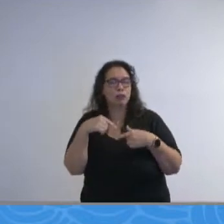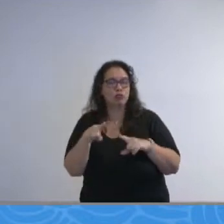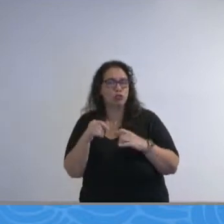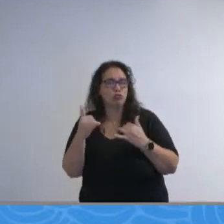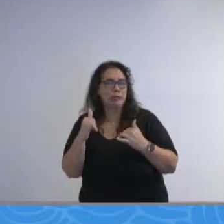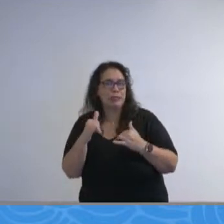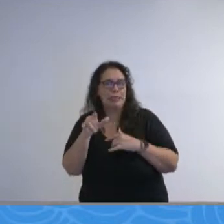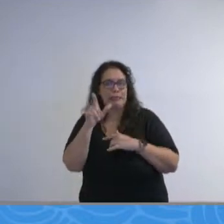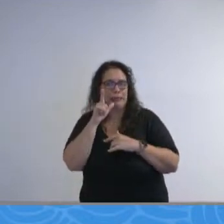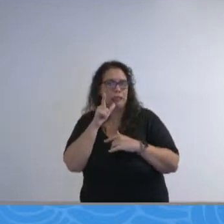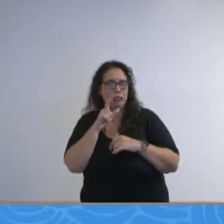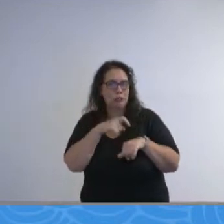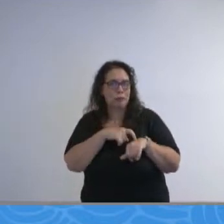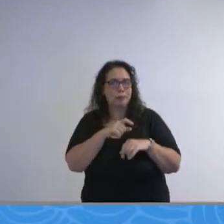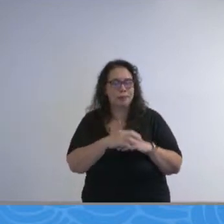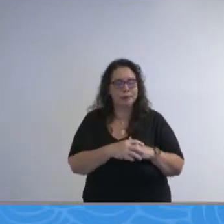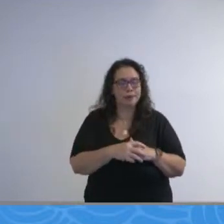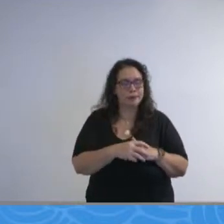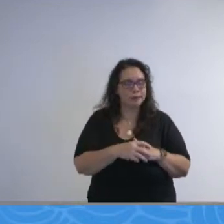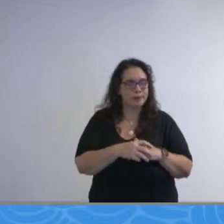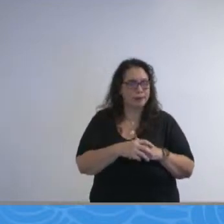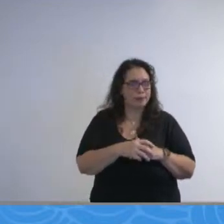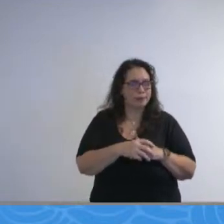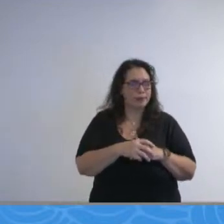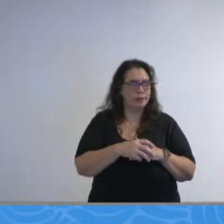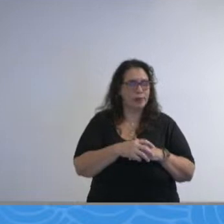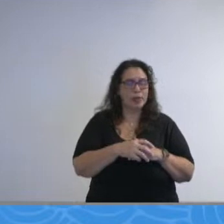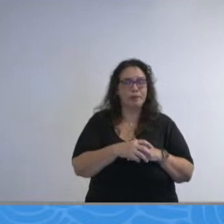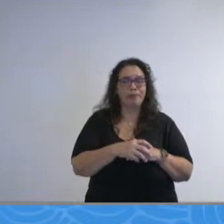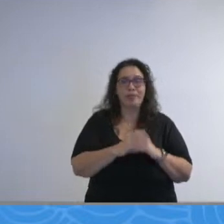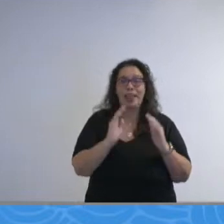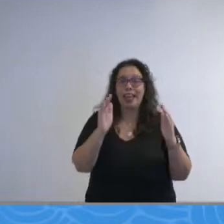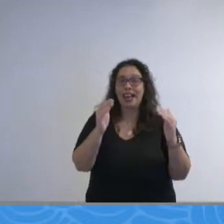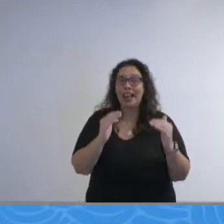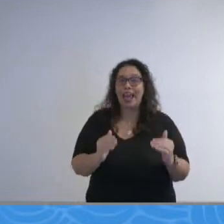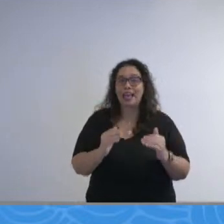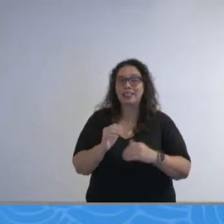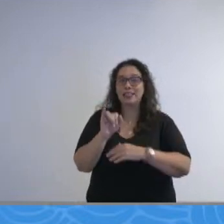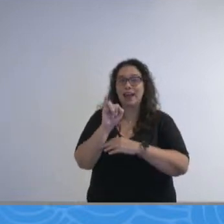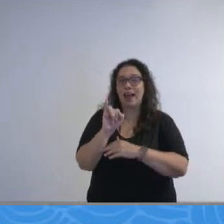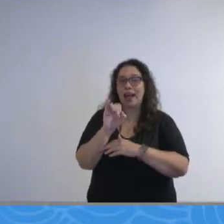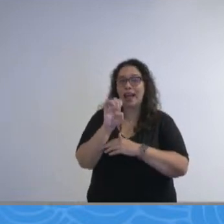Now we're going to ask about what's an IEE.